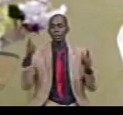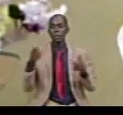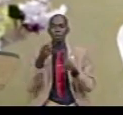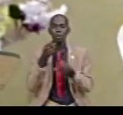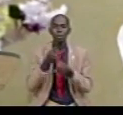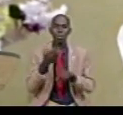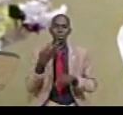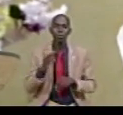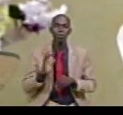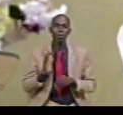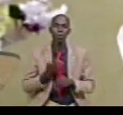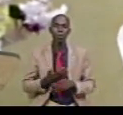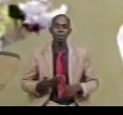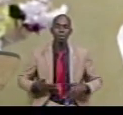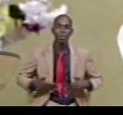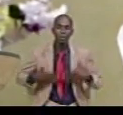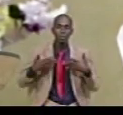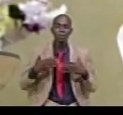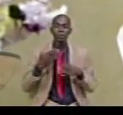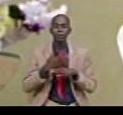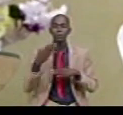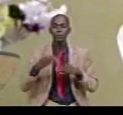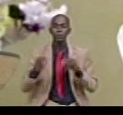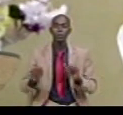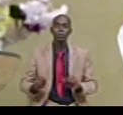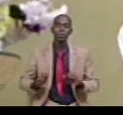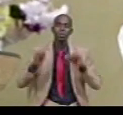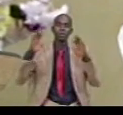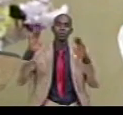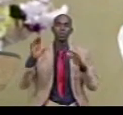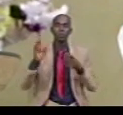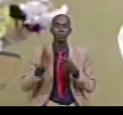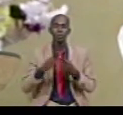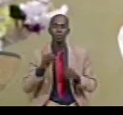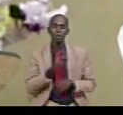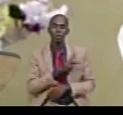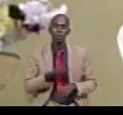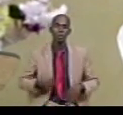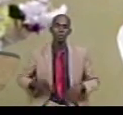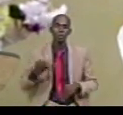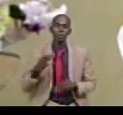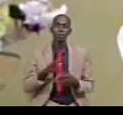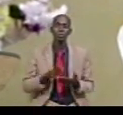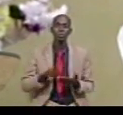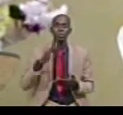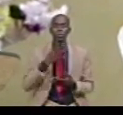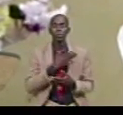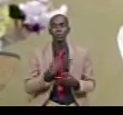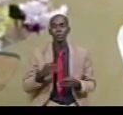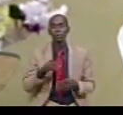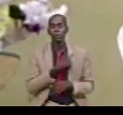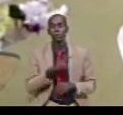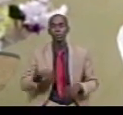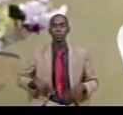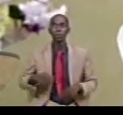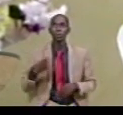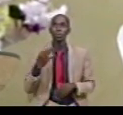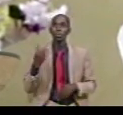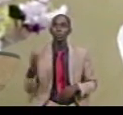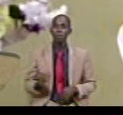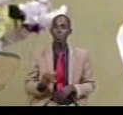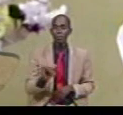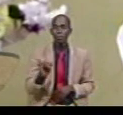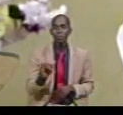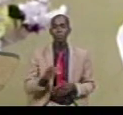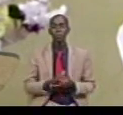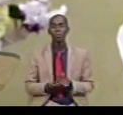of a life completely yielded and surrendered to the King of Glory and the Lord of Eternity. So let's take a trip